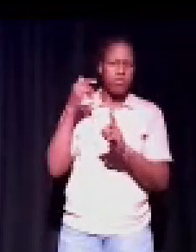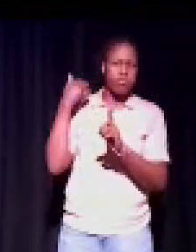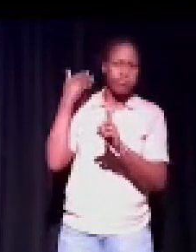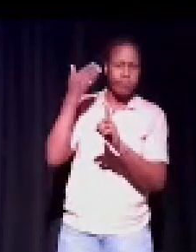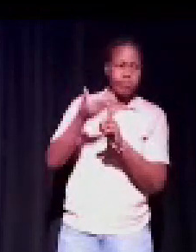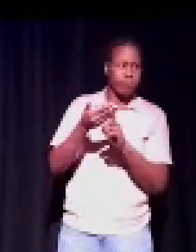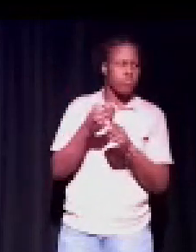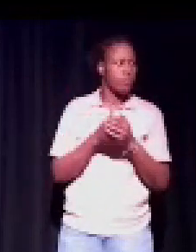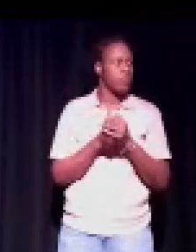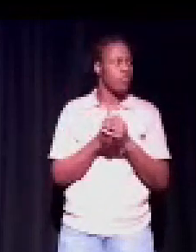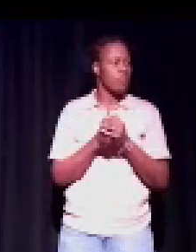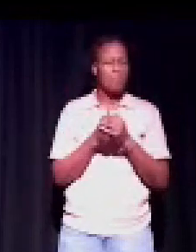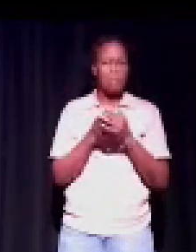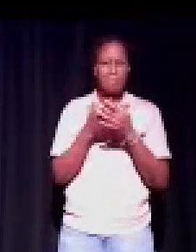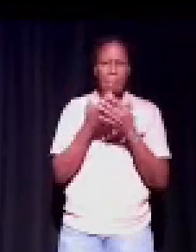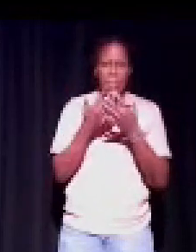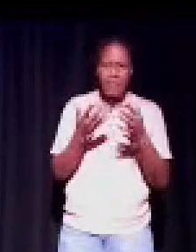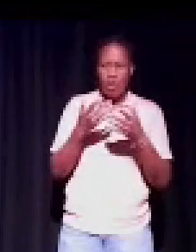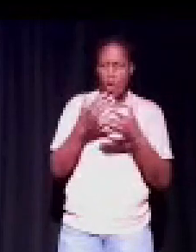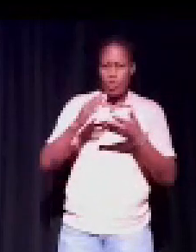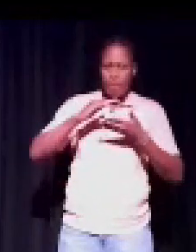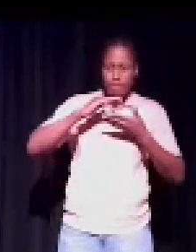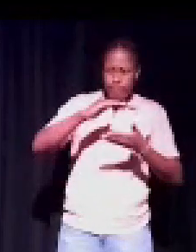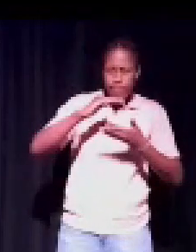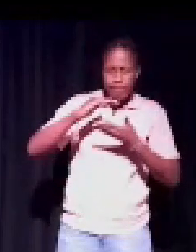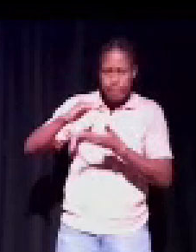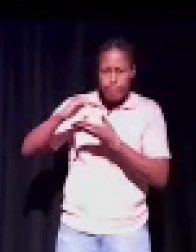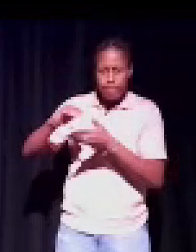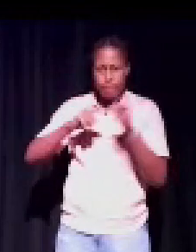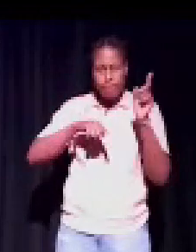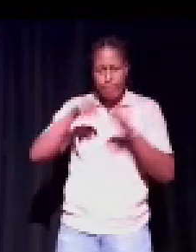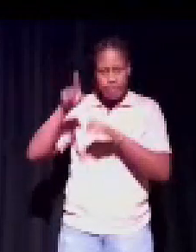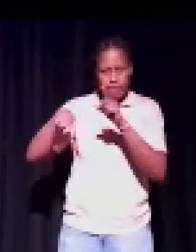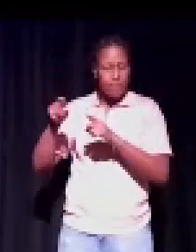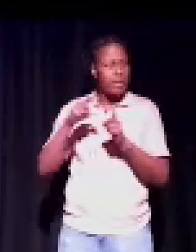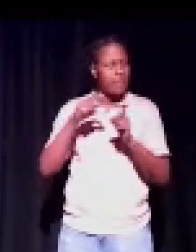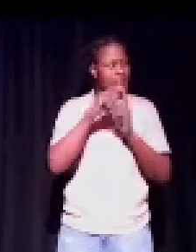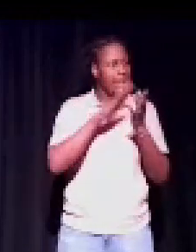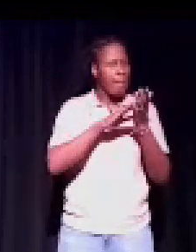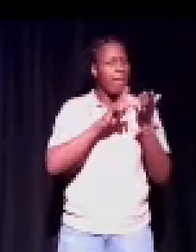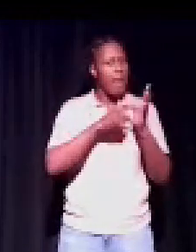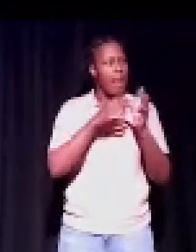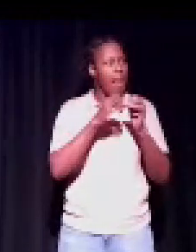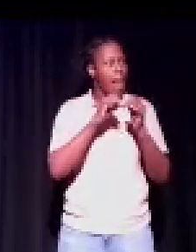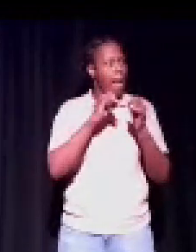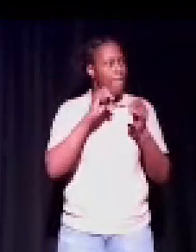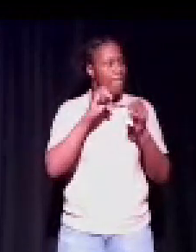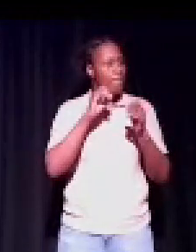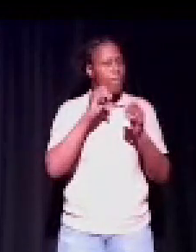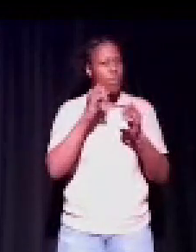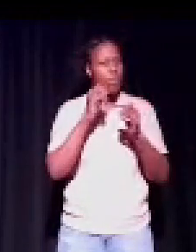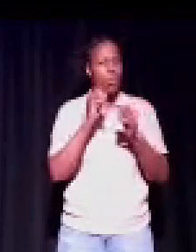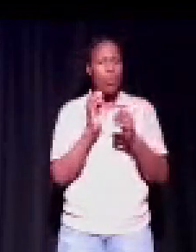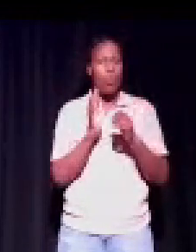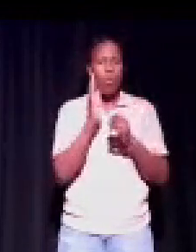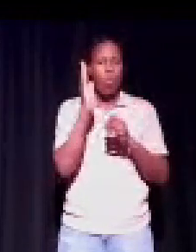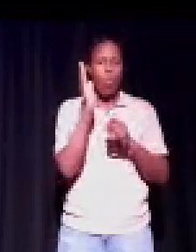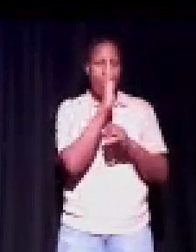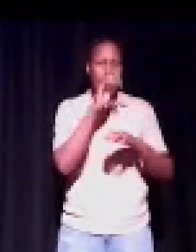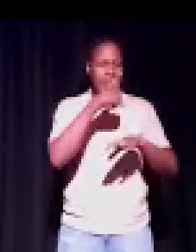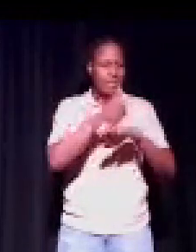accessible instruments of many different kinds and worked. So DMLab Northwest was started up sometime around